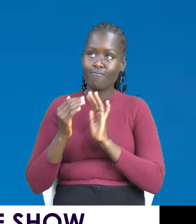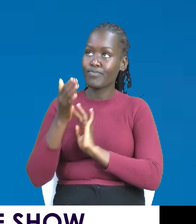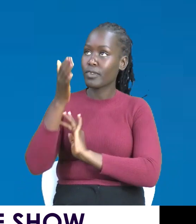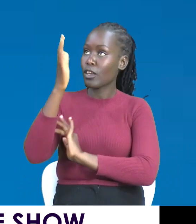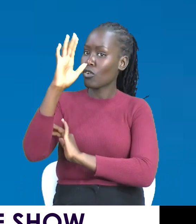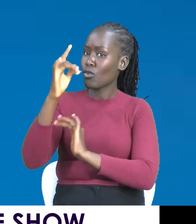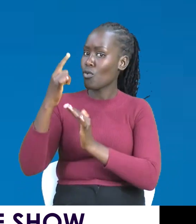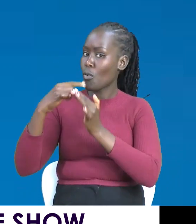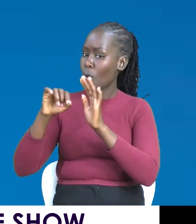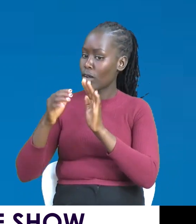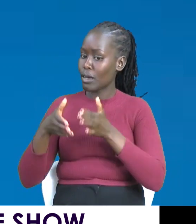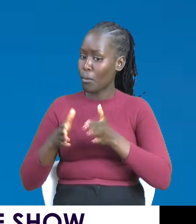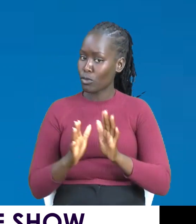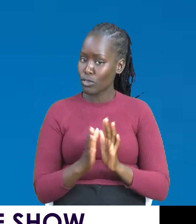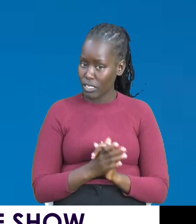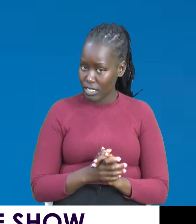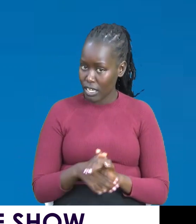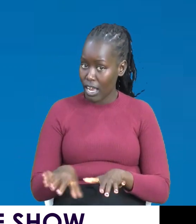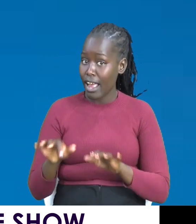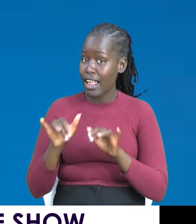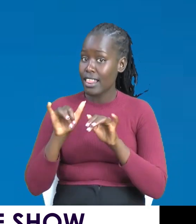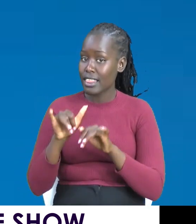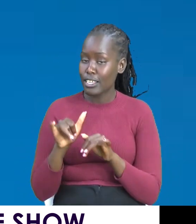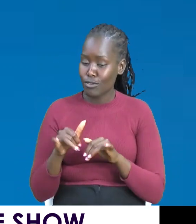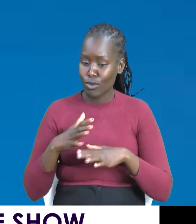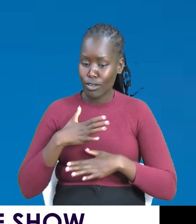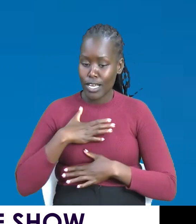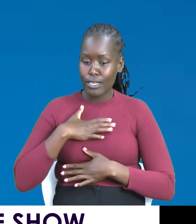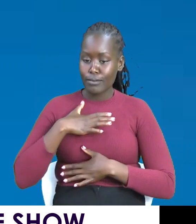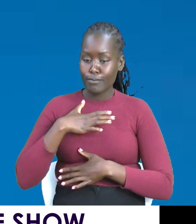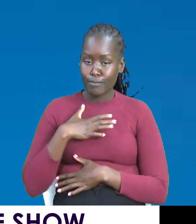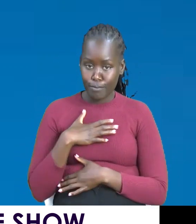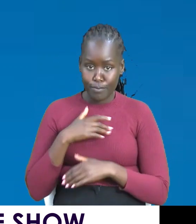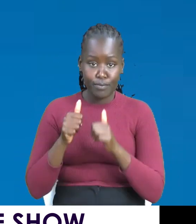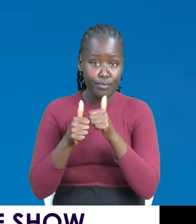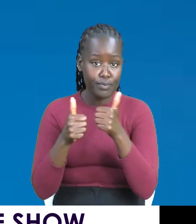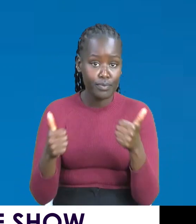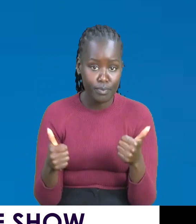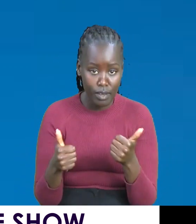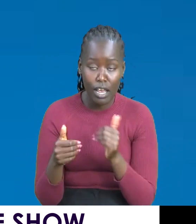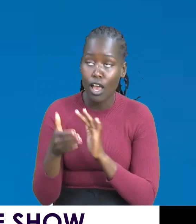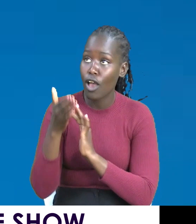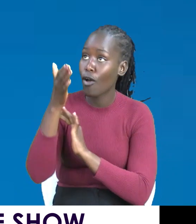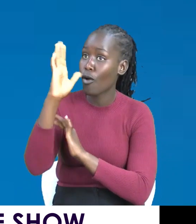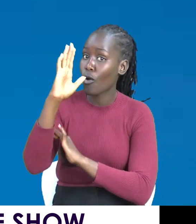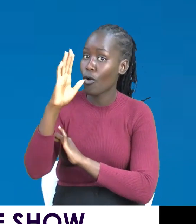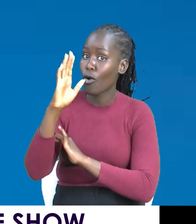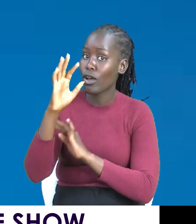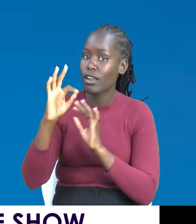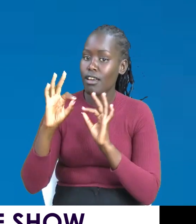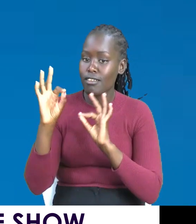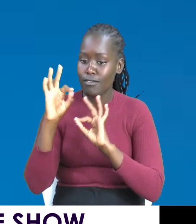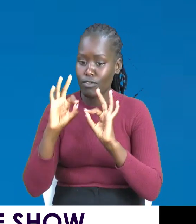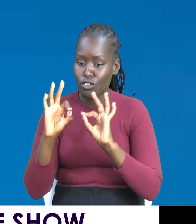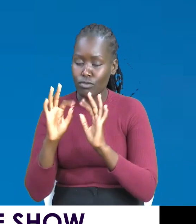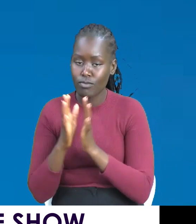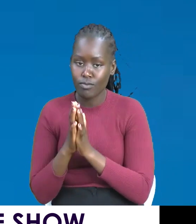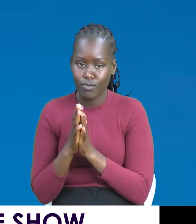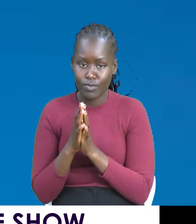a privilege that you can breathe in and breathe out. That God can fashion you after